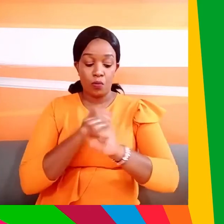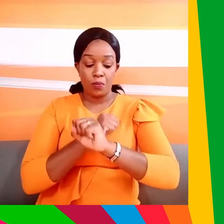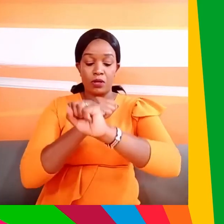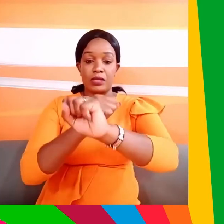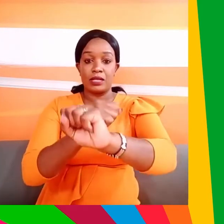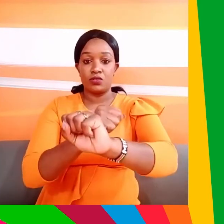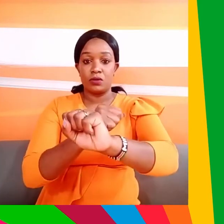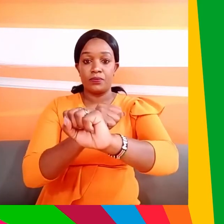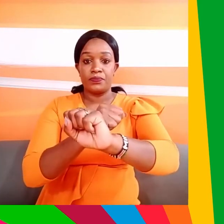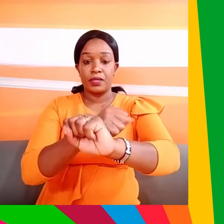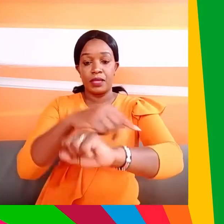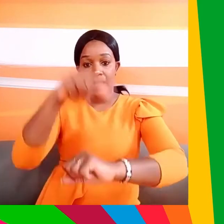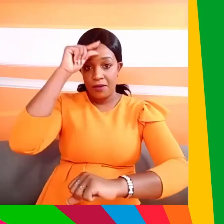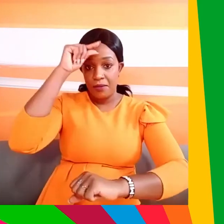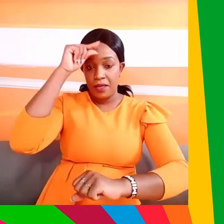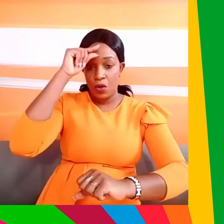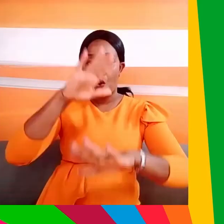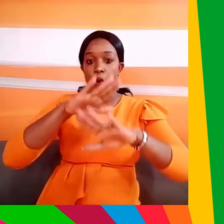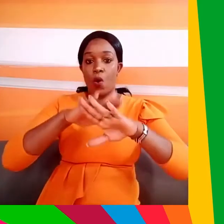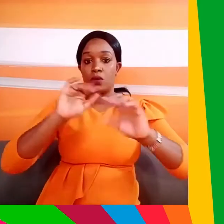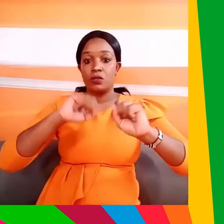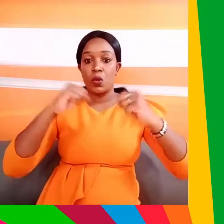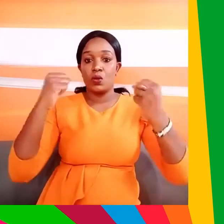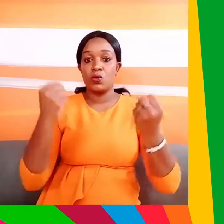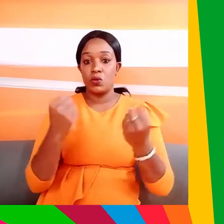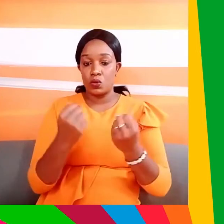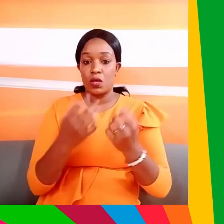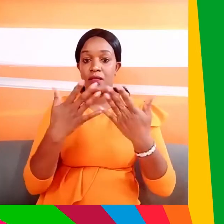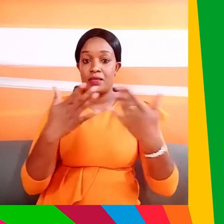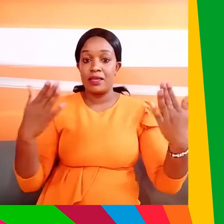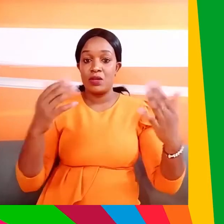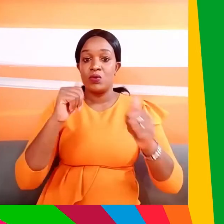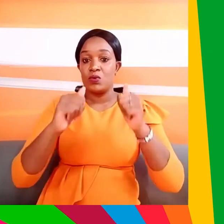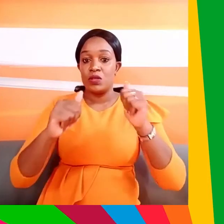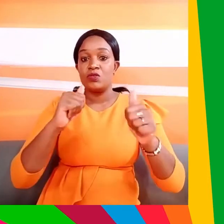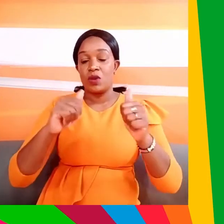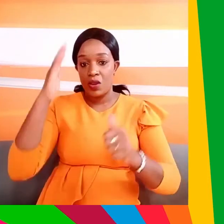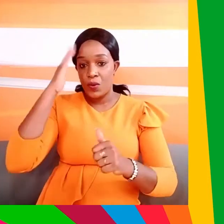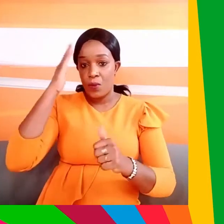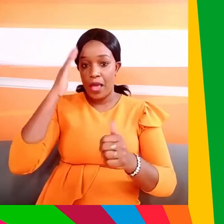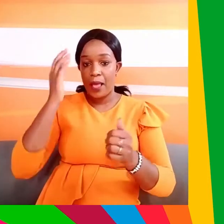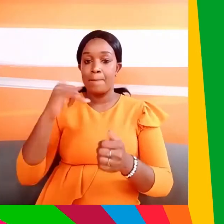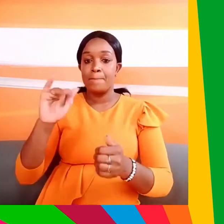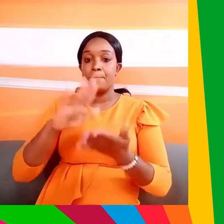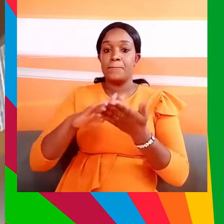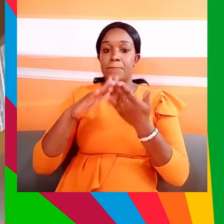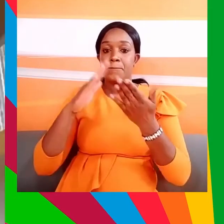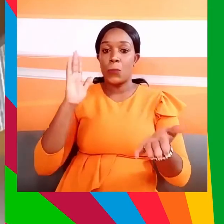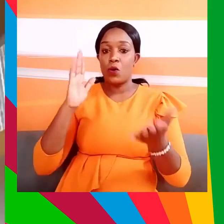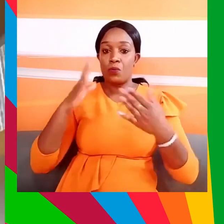handouts or social subsidies that were on offer for many people in the West. So, you know, we've seen